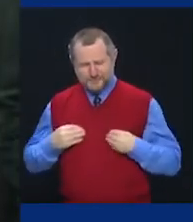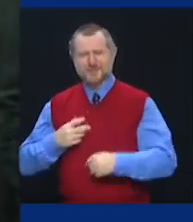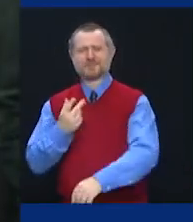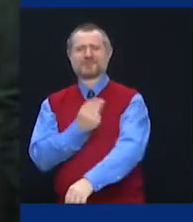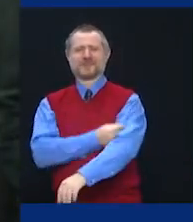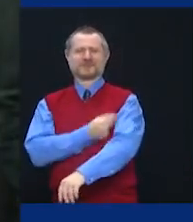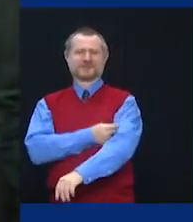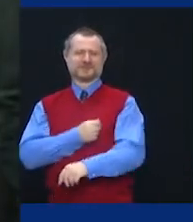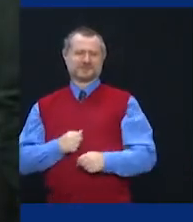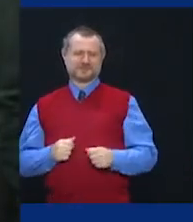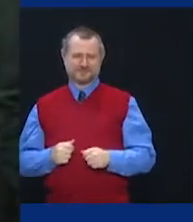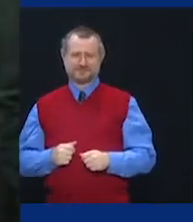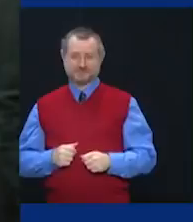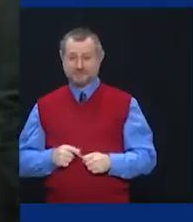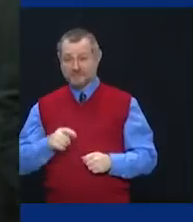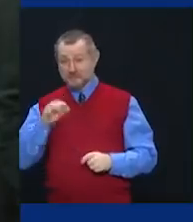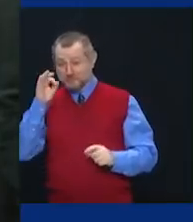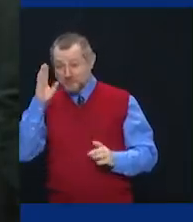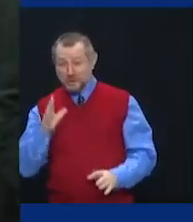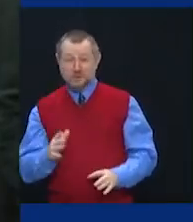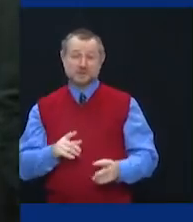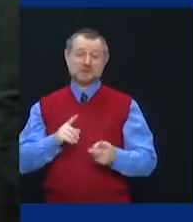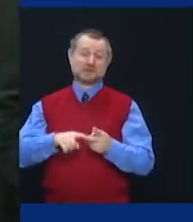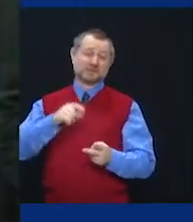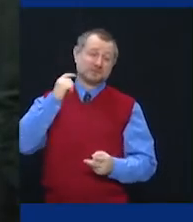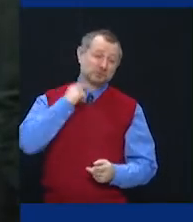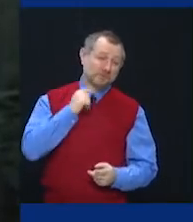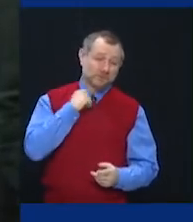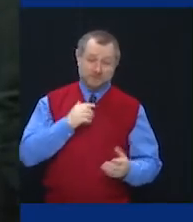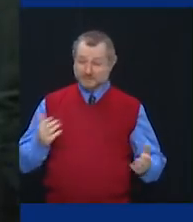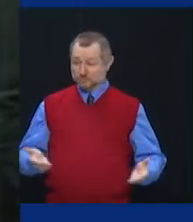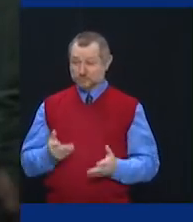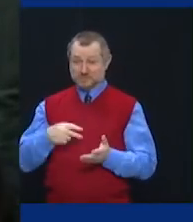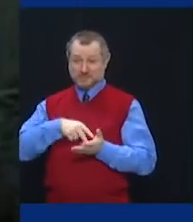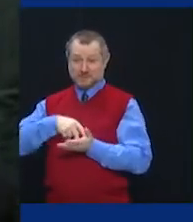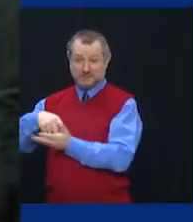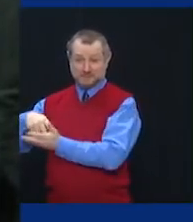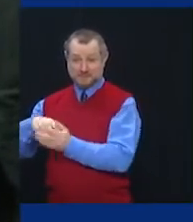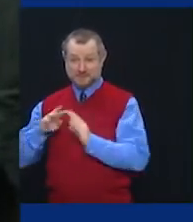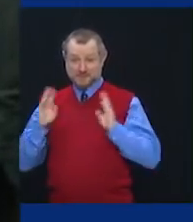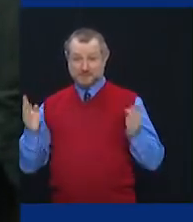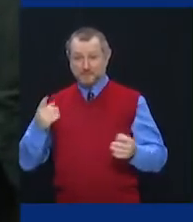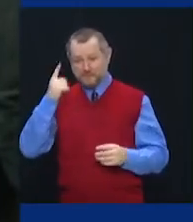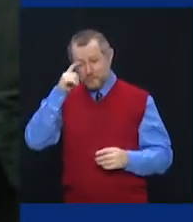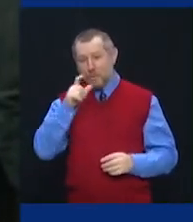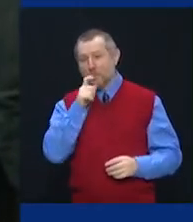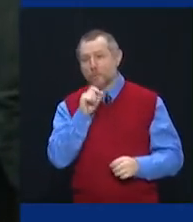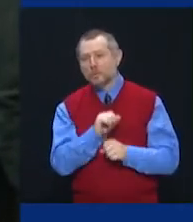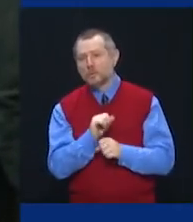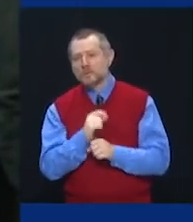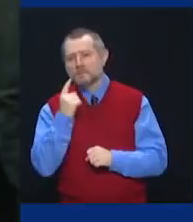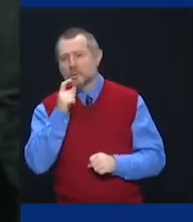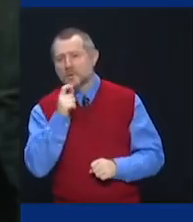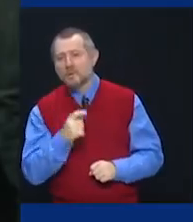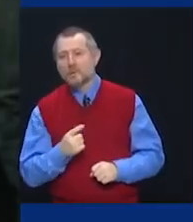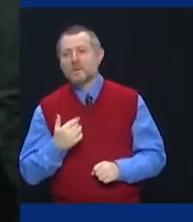Clergy, pastors who are here today, they only work for one person. They only have one